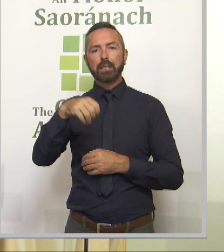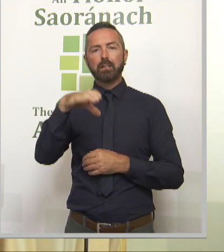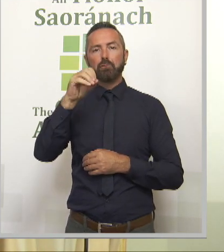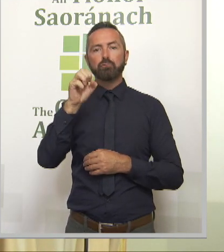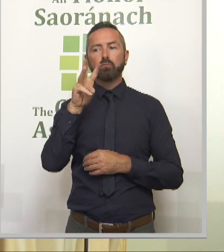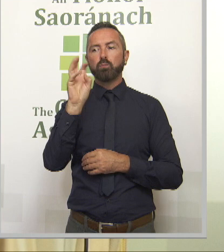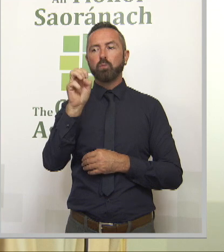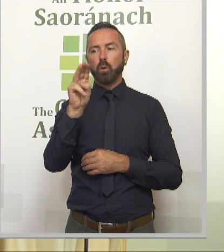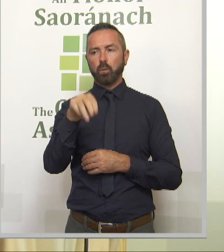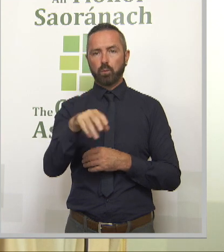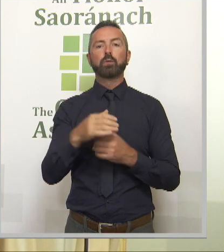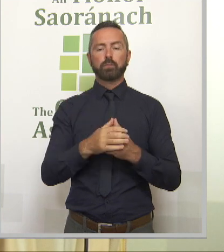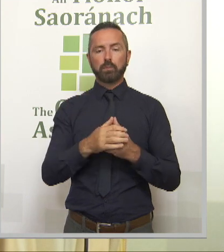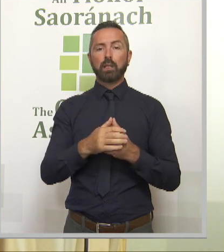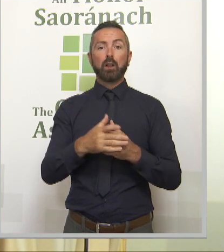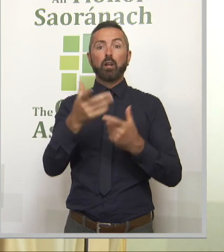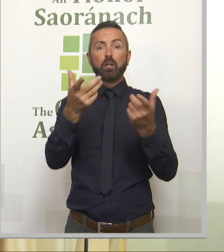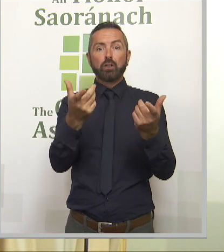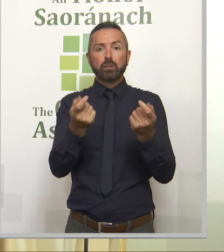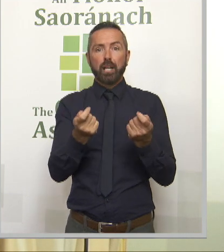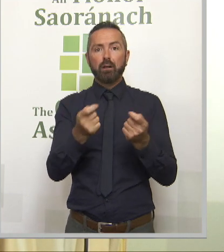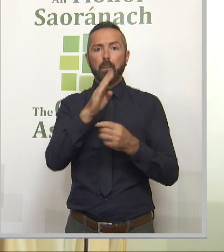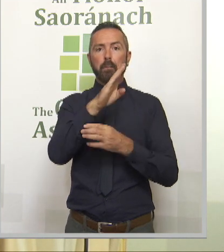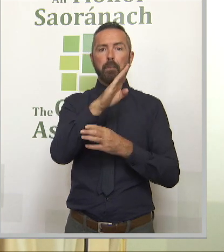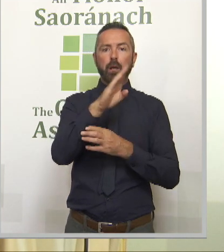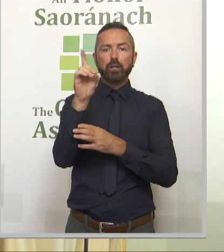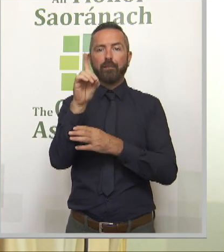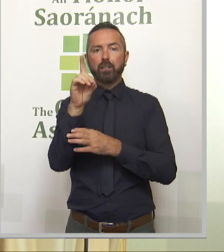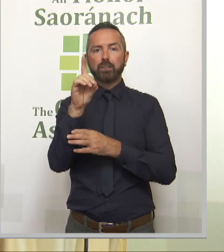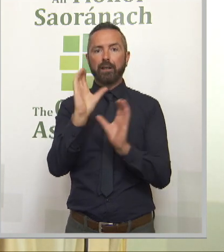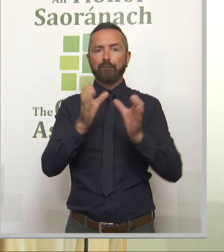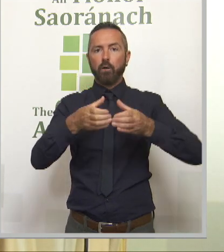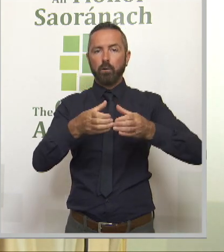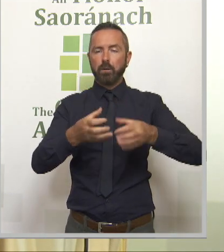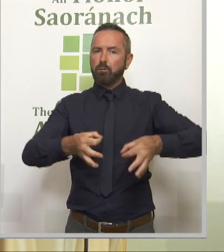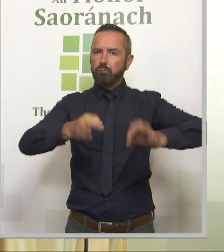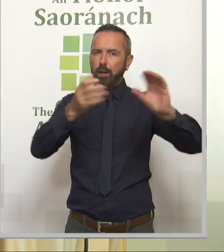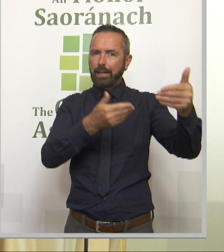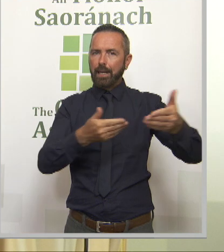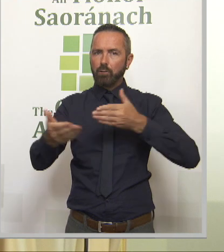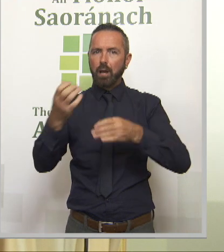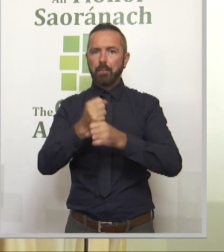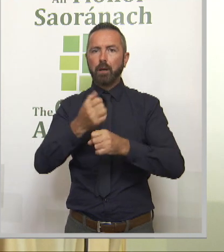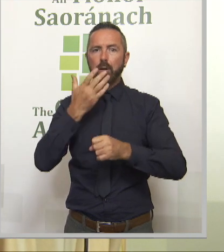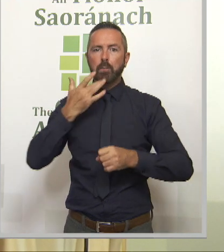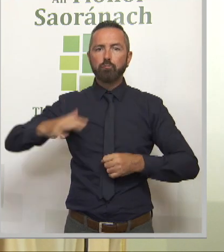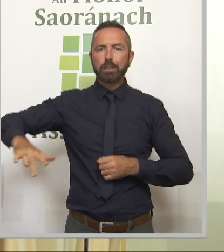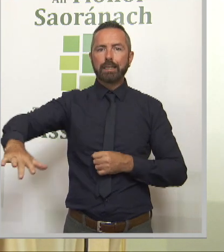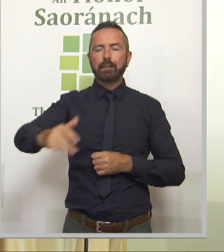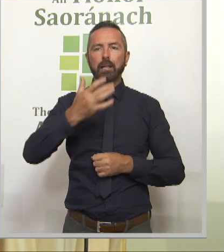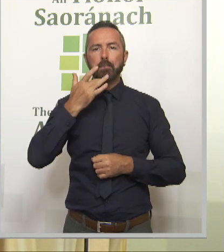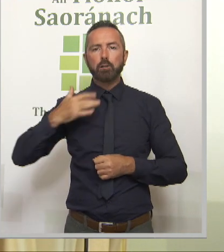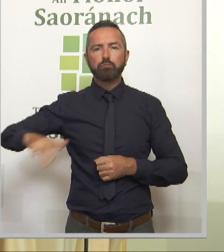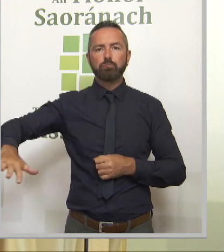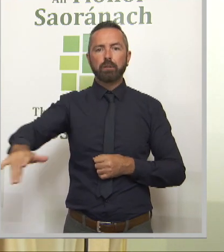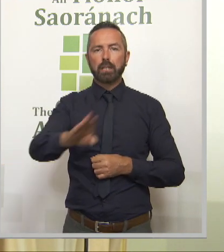at UCD and Chair of the National Biodiversity Forum, he gave a brilliant introduction to our marine biodiversity, and today he's going to